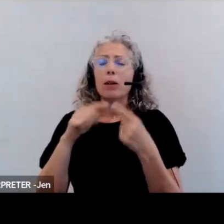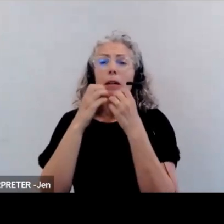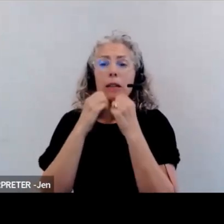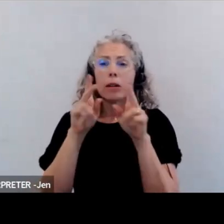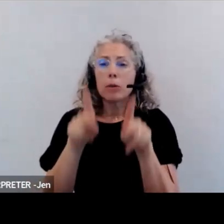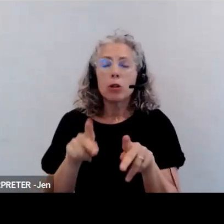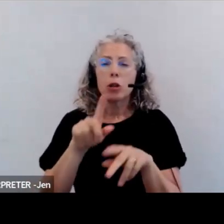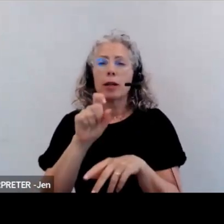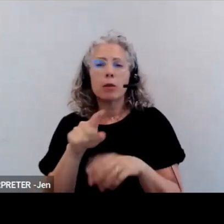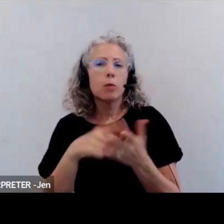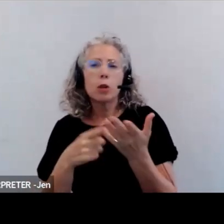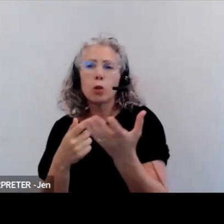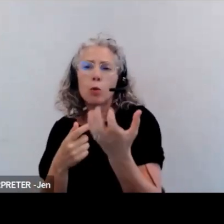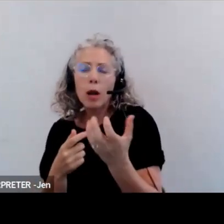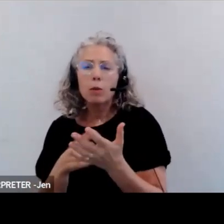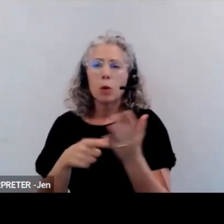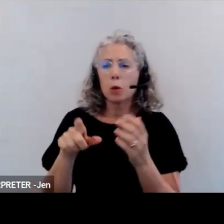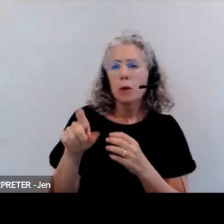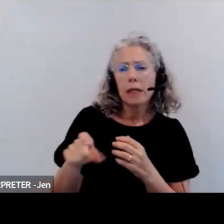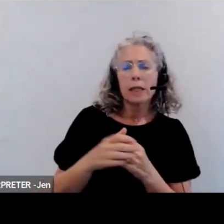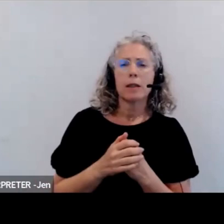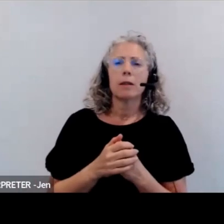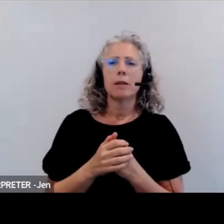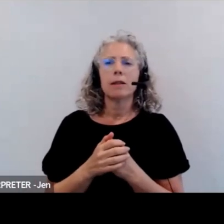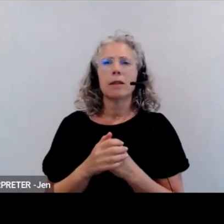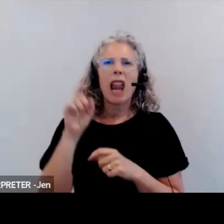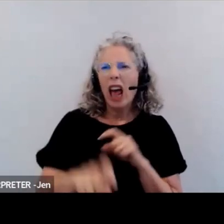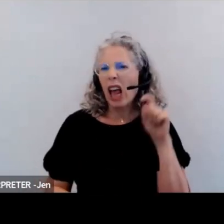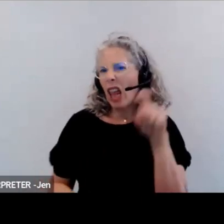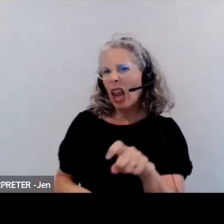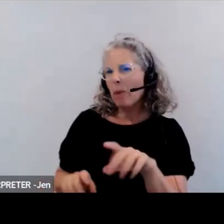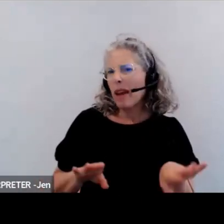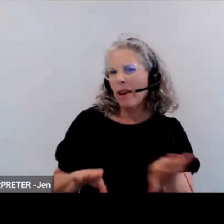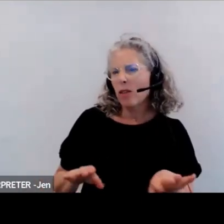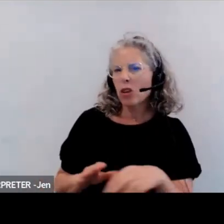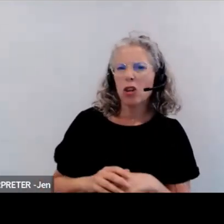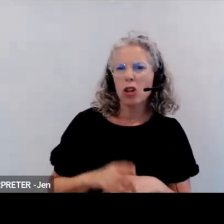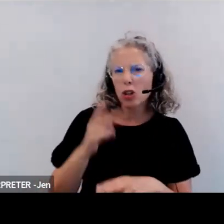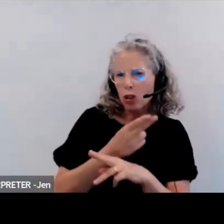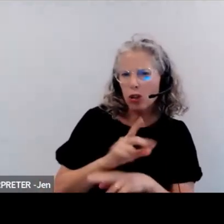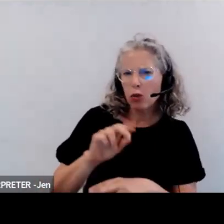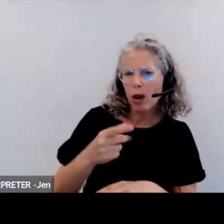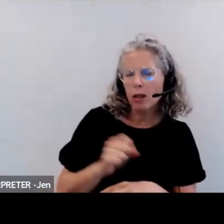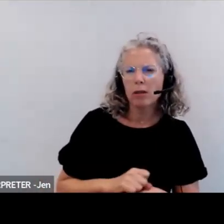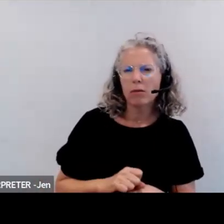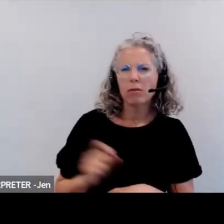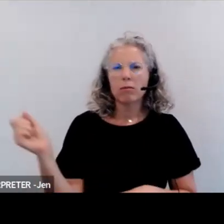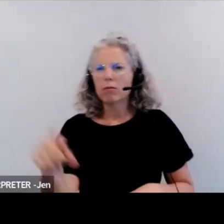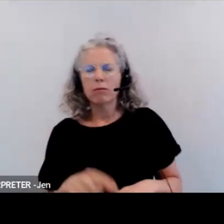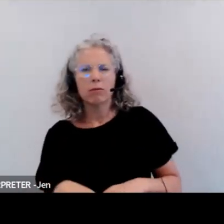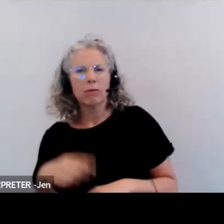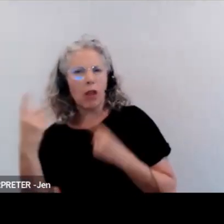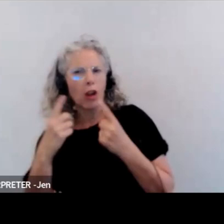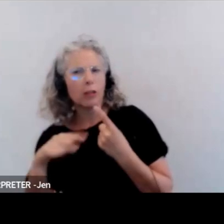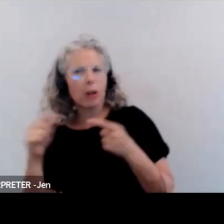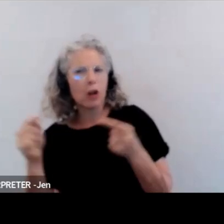asking the person what they wanted, what they needed. It was asking questions about their behavior. Were they using drugs? Were they having thoughts